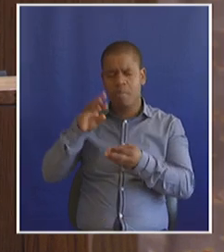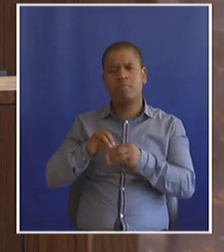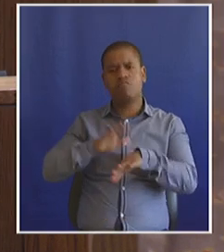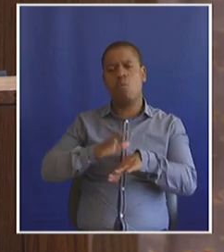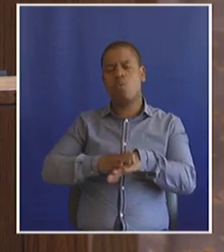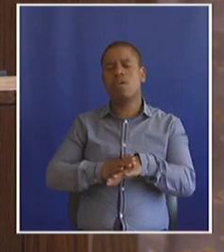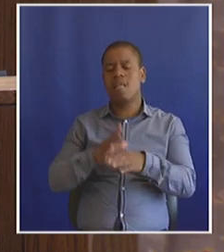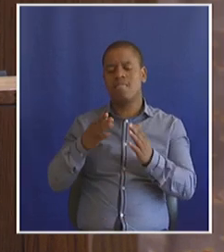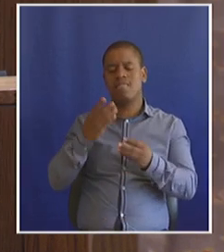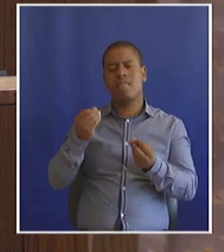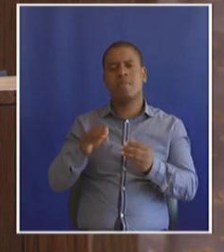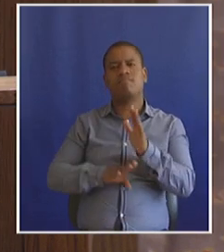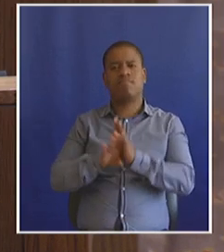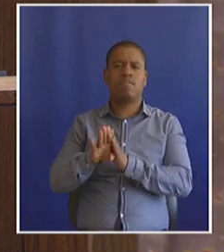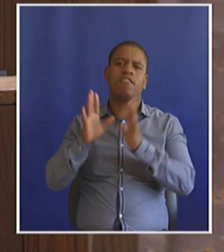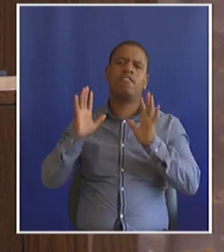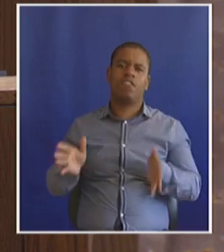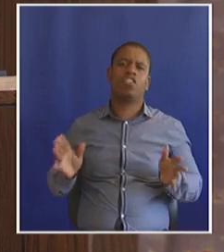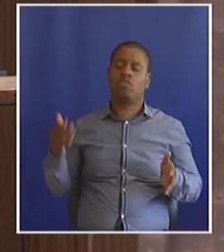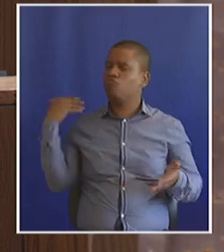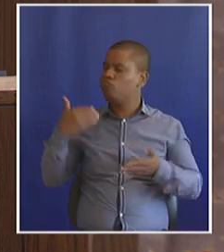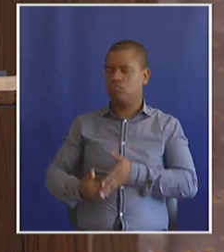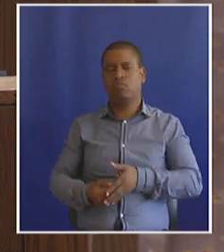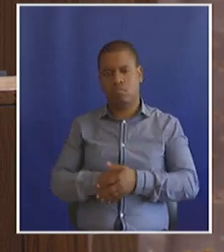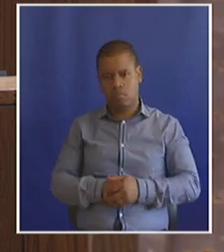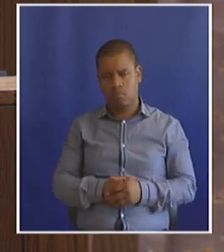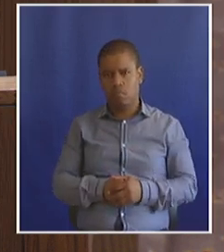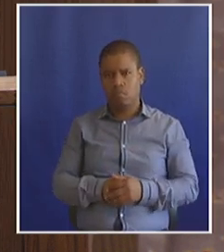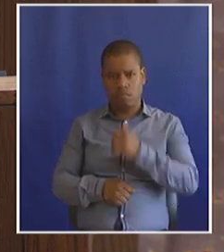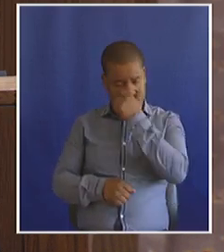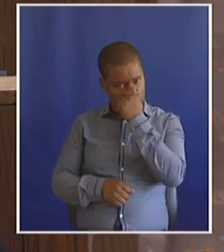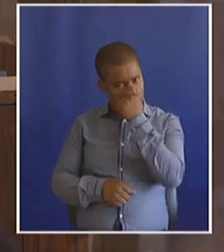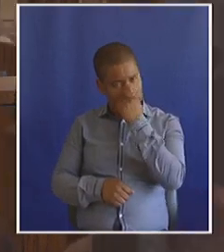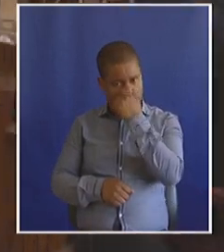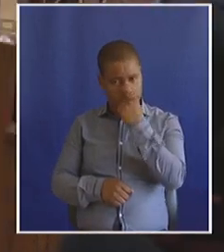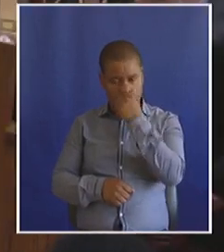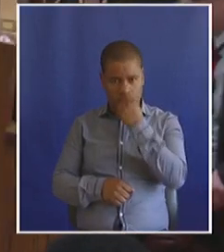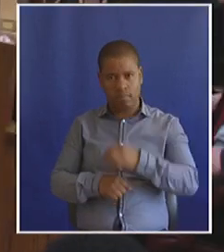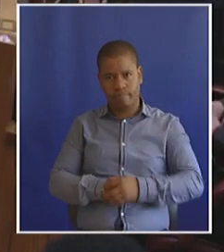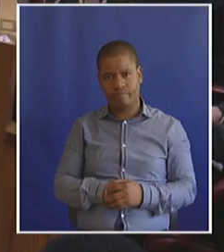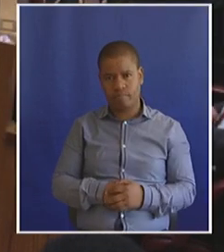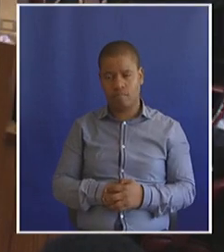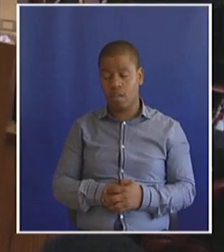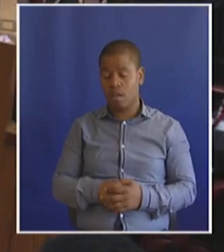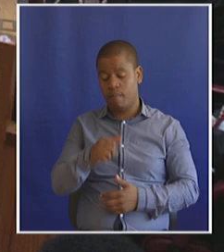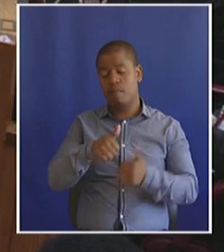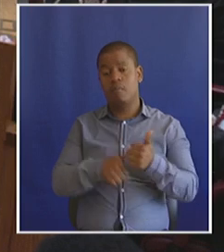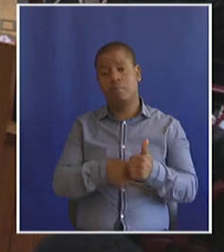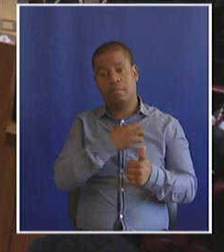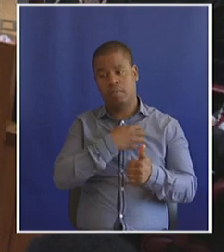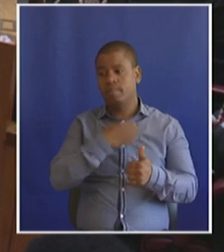substantial increase in the number of goods that have been confiscated. Thank you. Thank you, Honorable Deputy